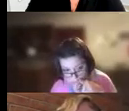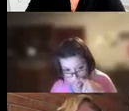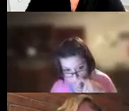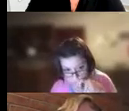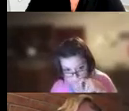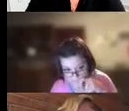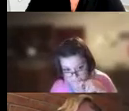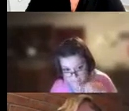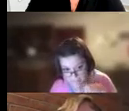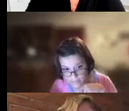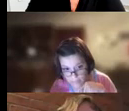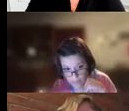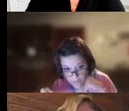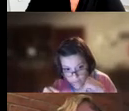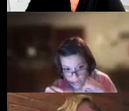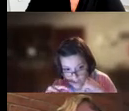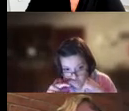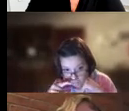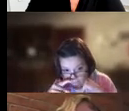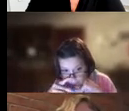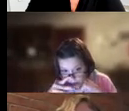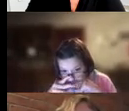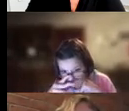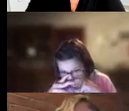https://bit.ly/Diversability Community. That's